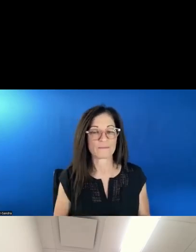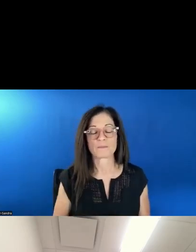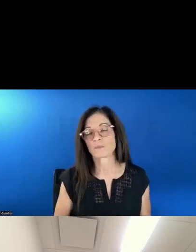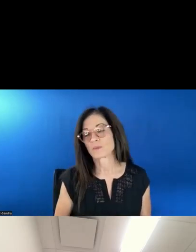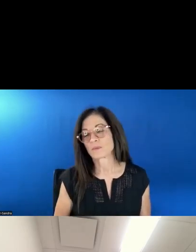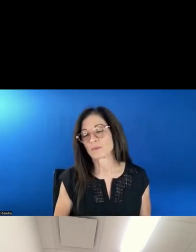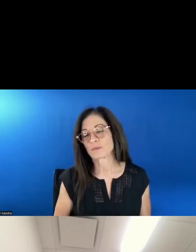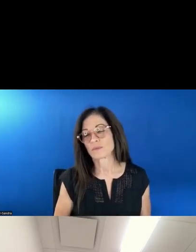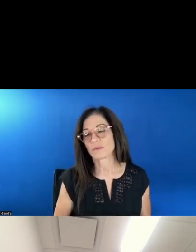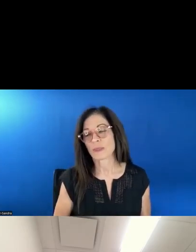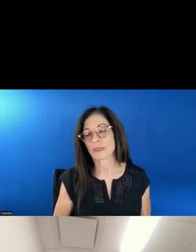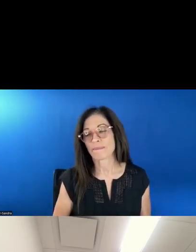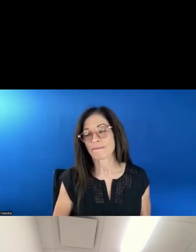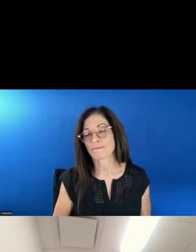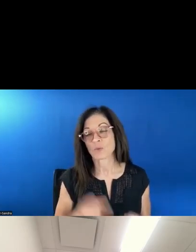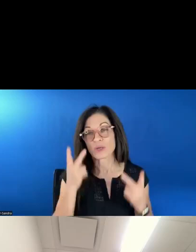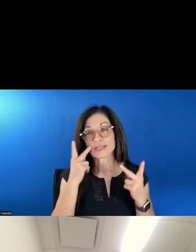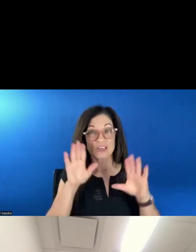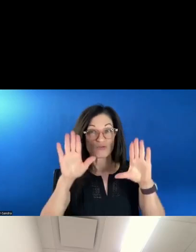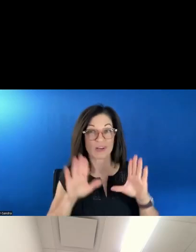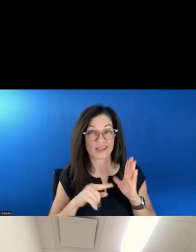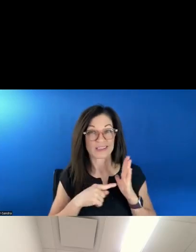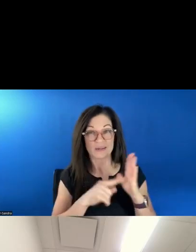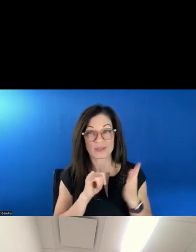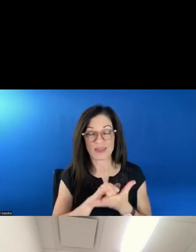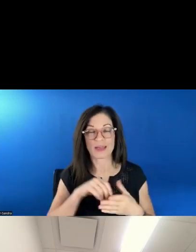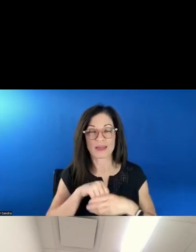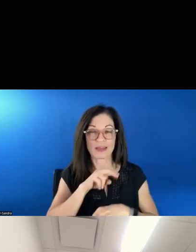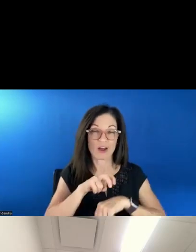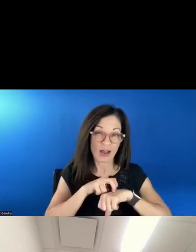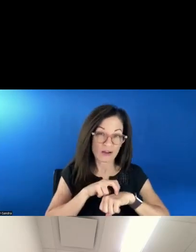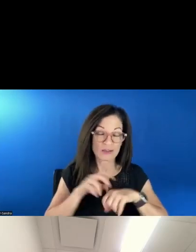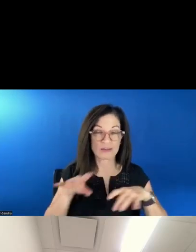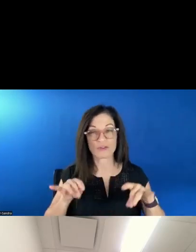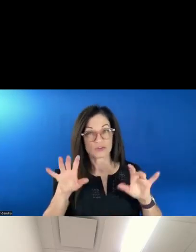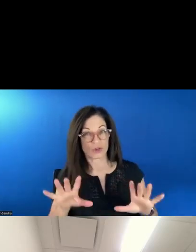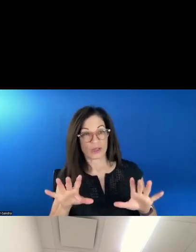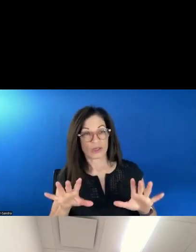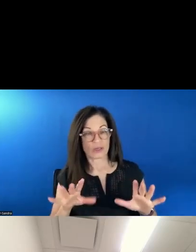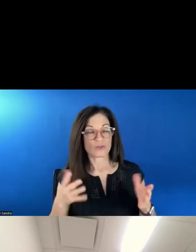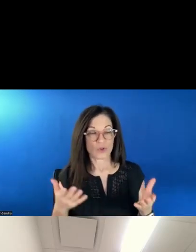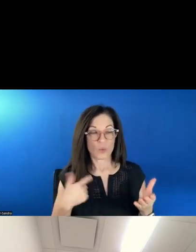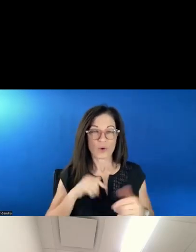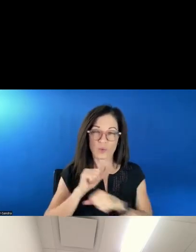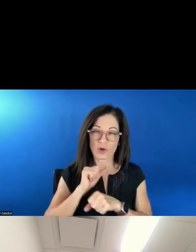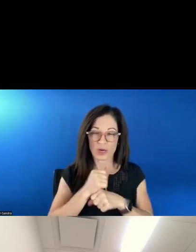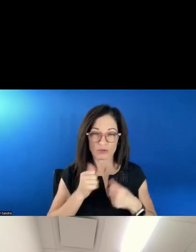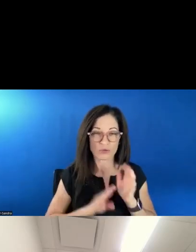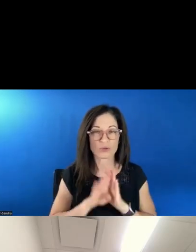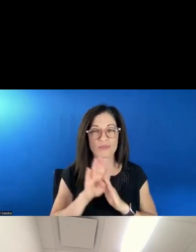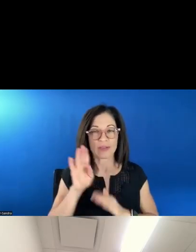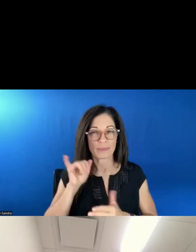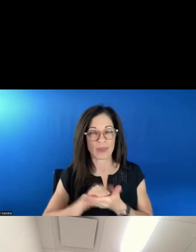great examples of this in Ireland and Australia. And so we are working on developing that for